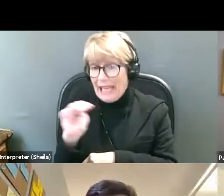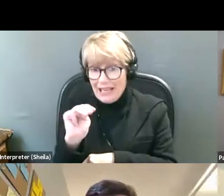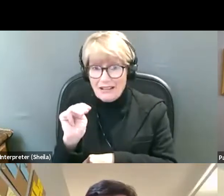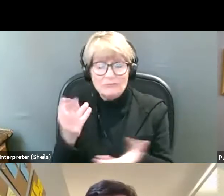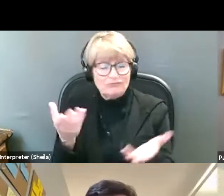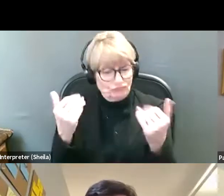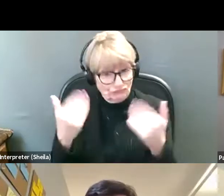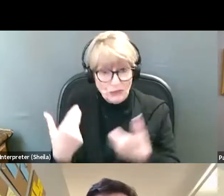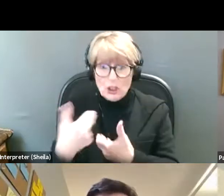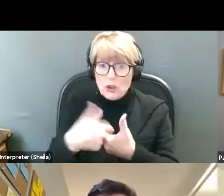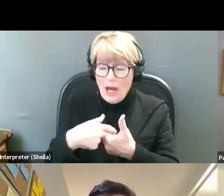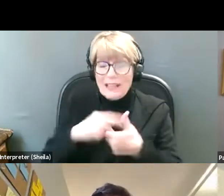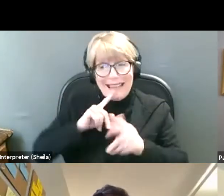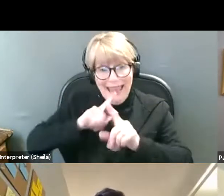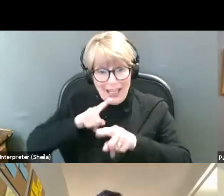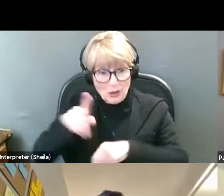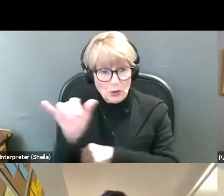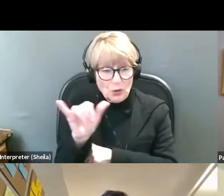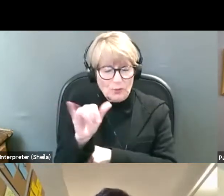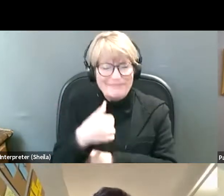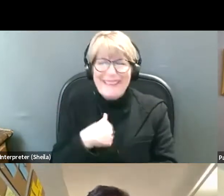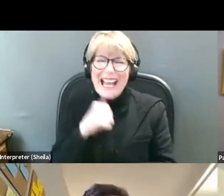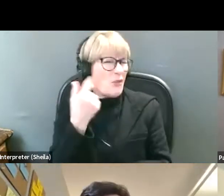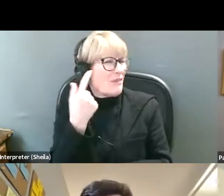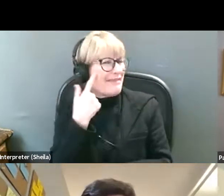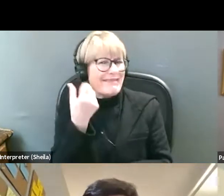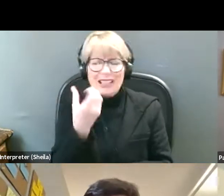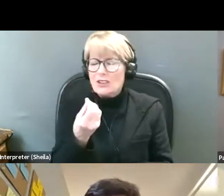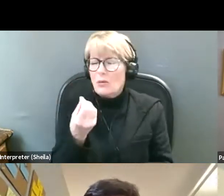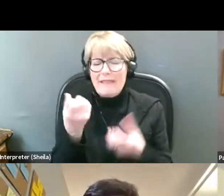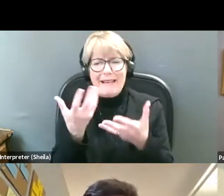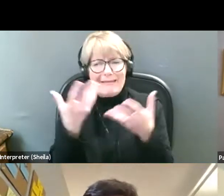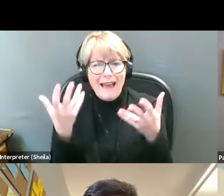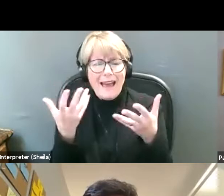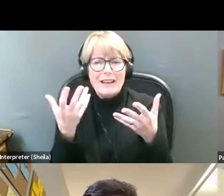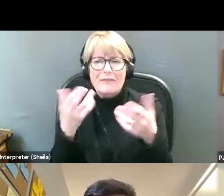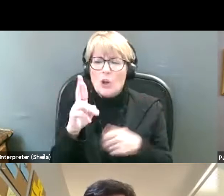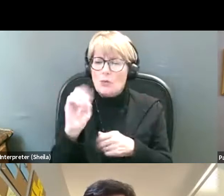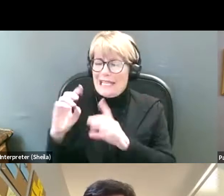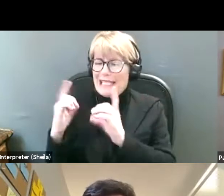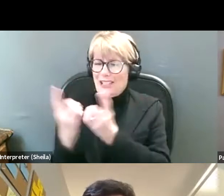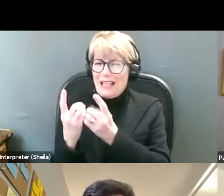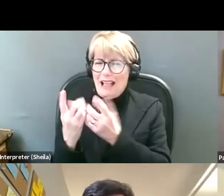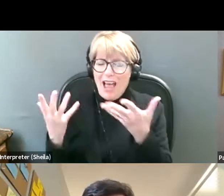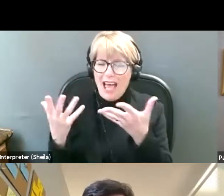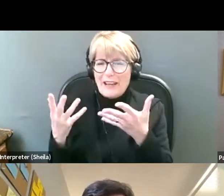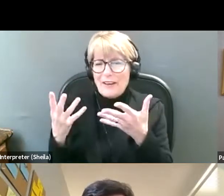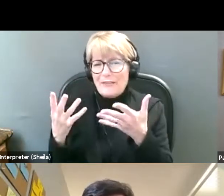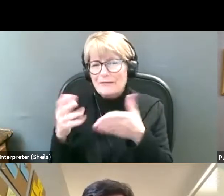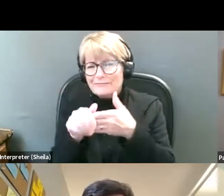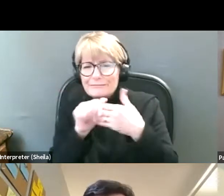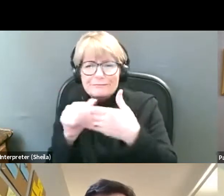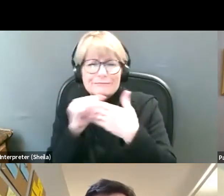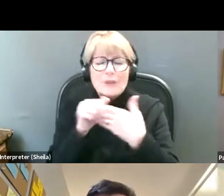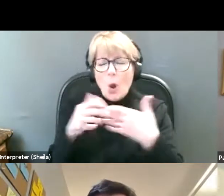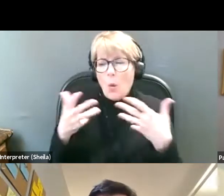I don't think so. A lot of with redistricting, there's a lot of nuances on what makes communities up